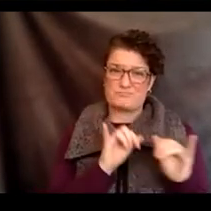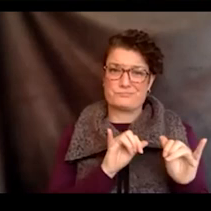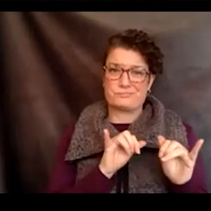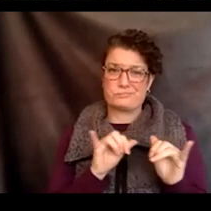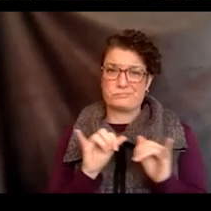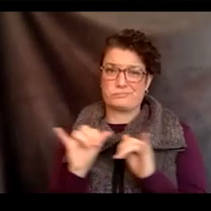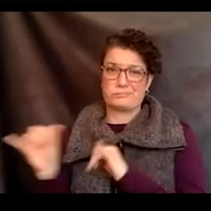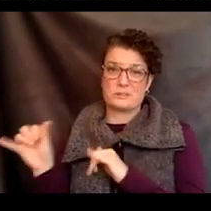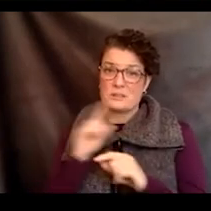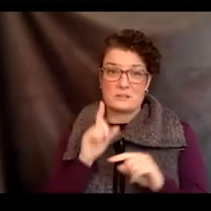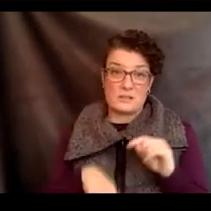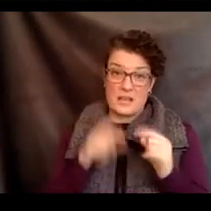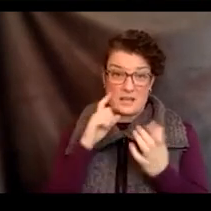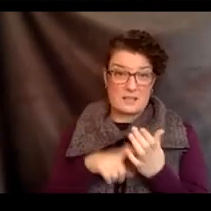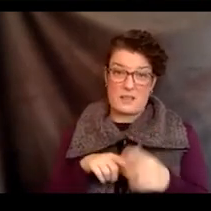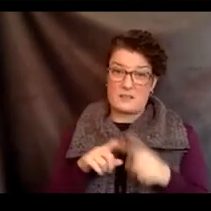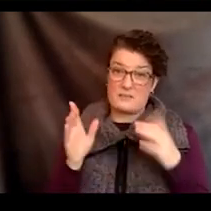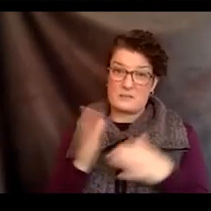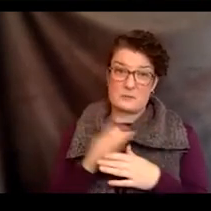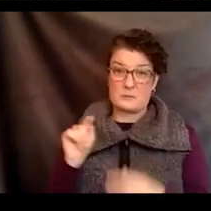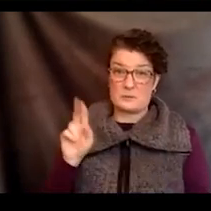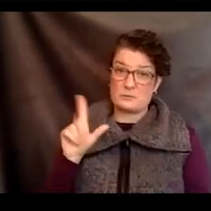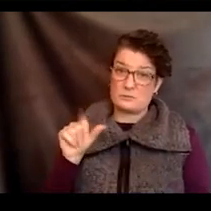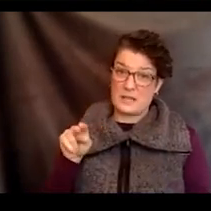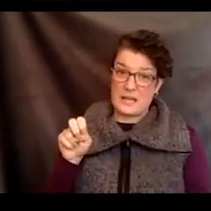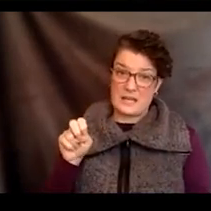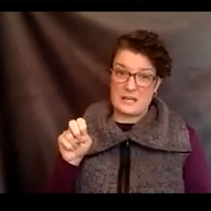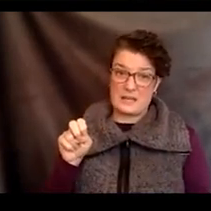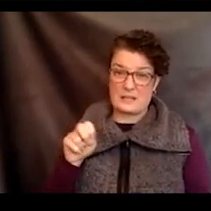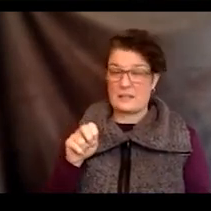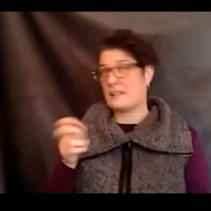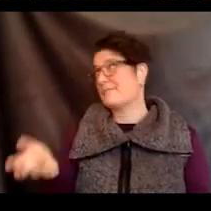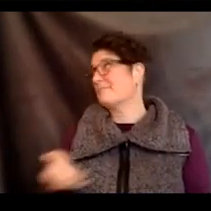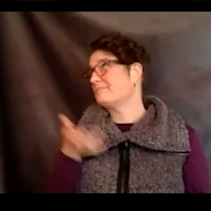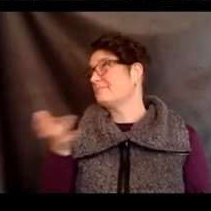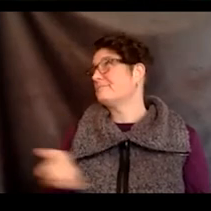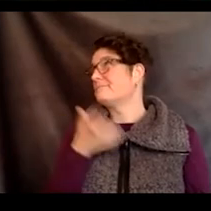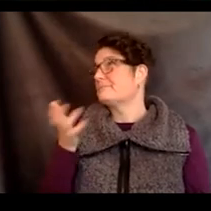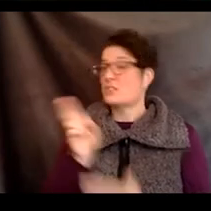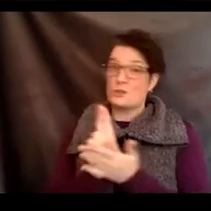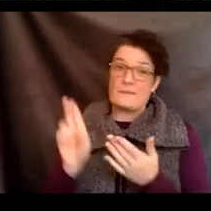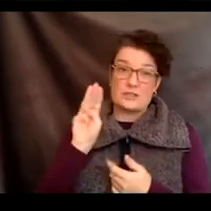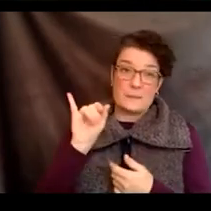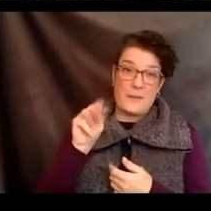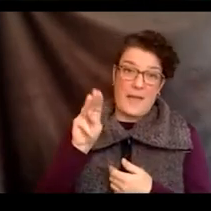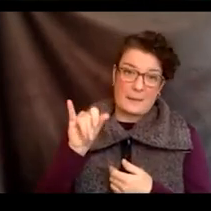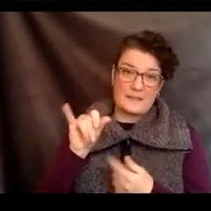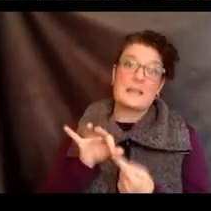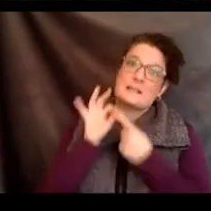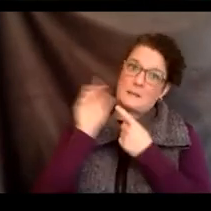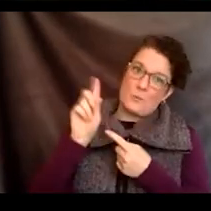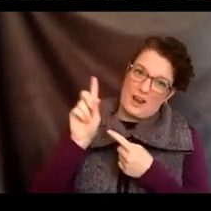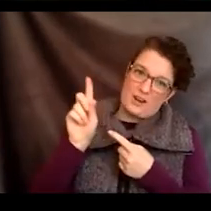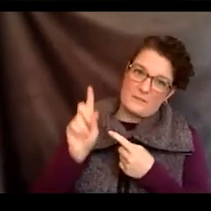Like, you can't tell me the difference between Tulane and, I don't know, the University of Miami aside from location.